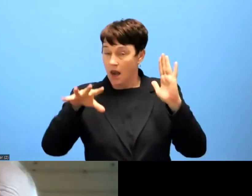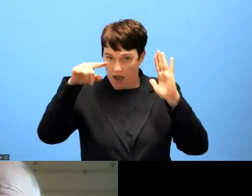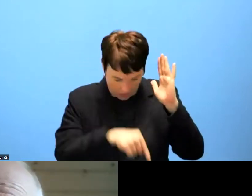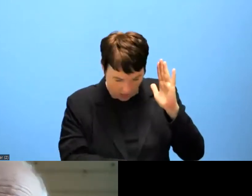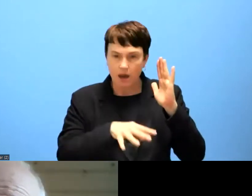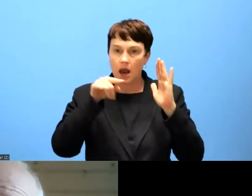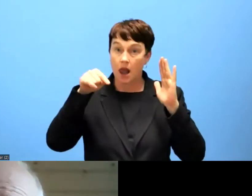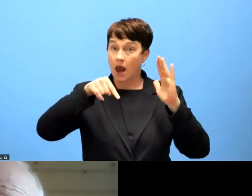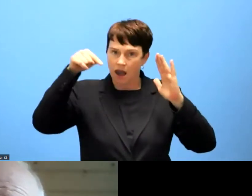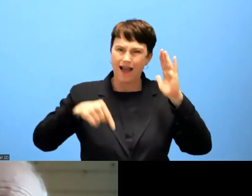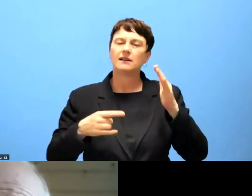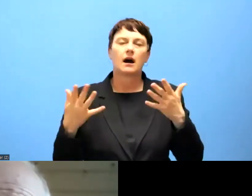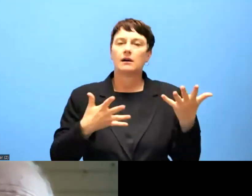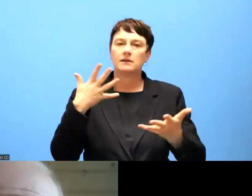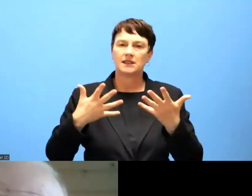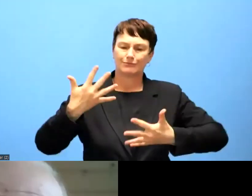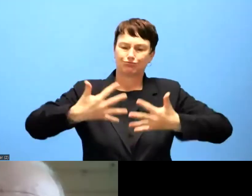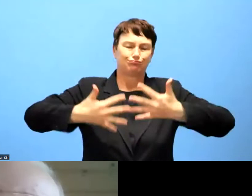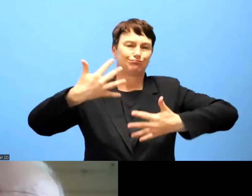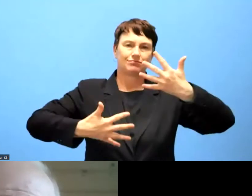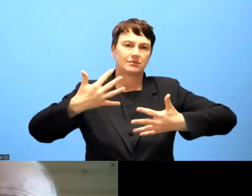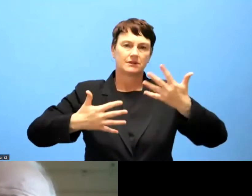among experts can be solved.